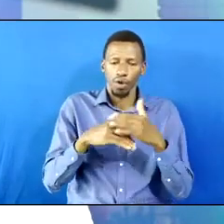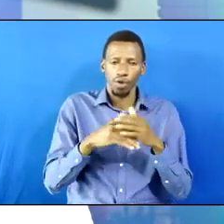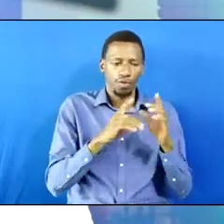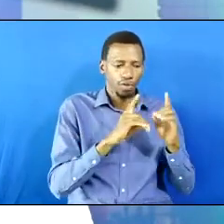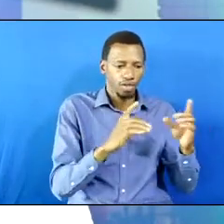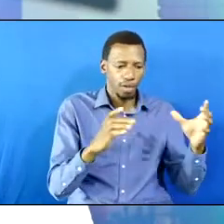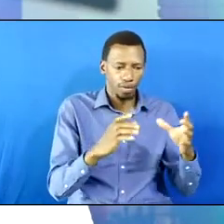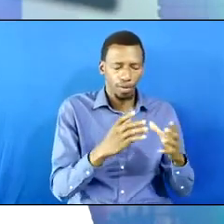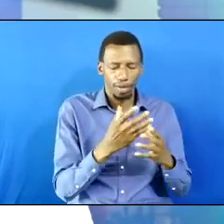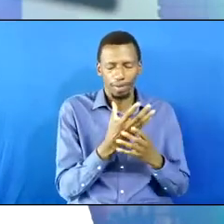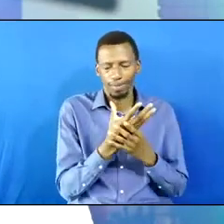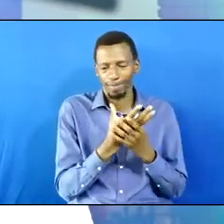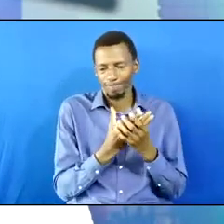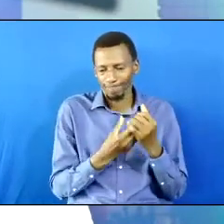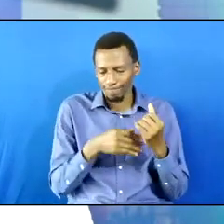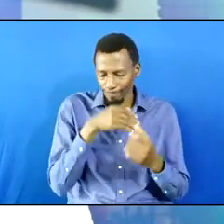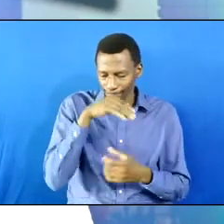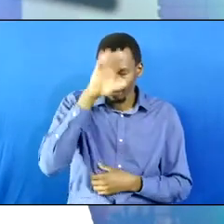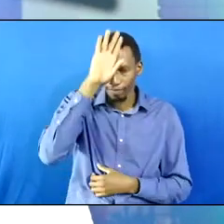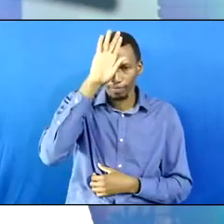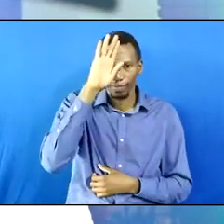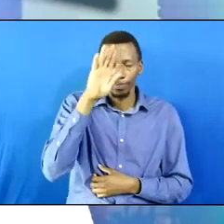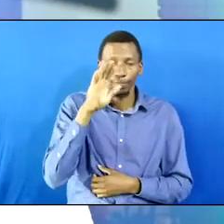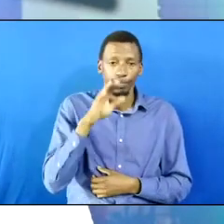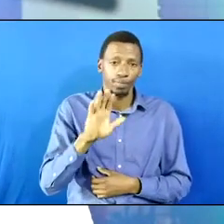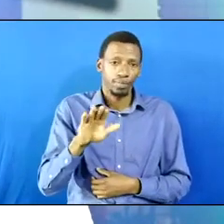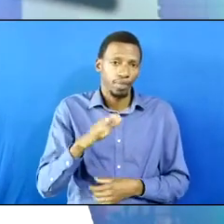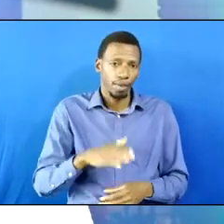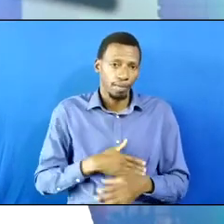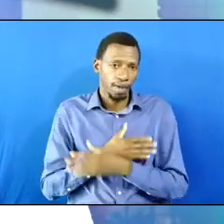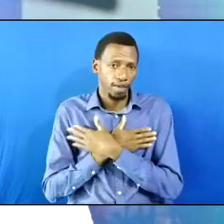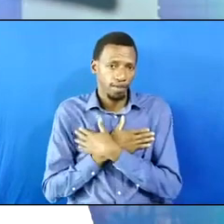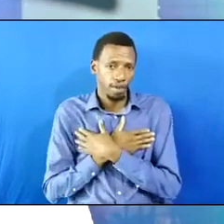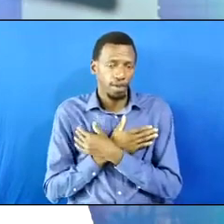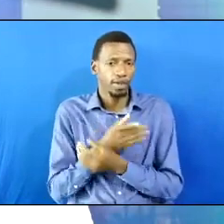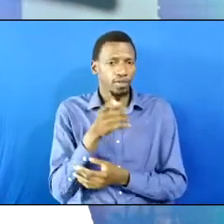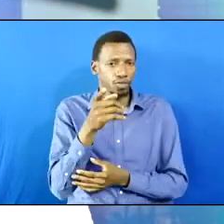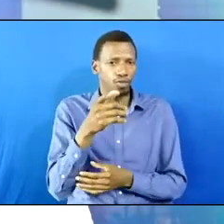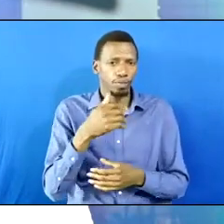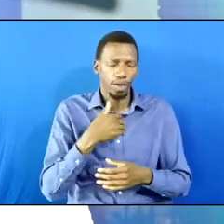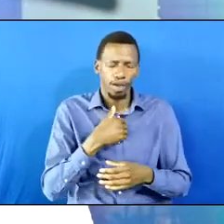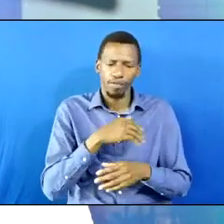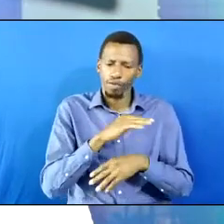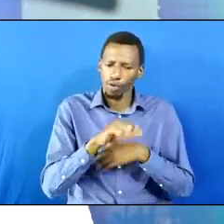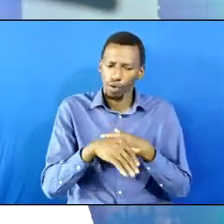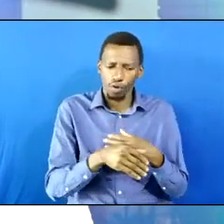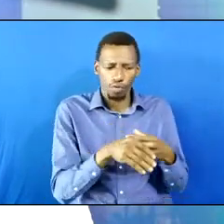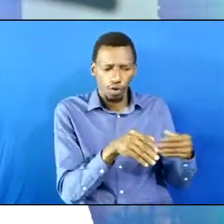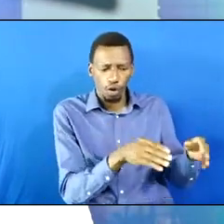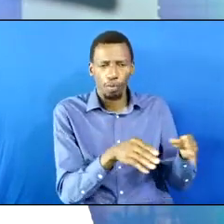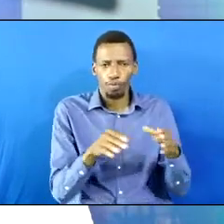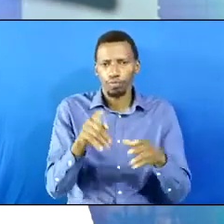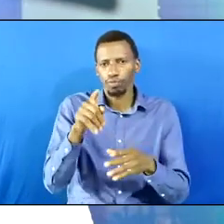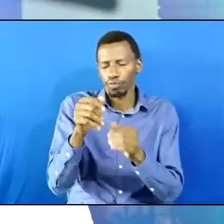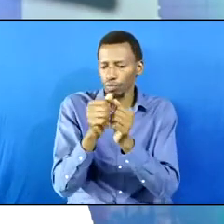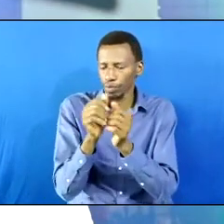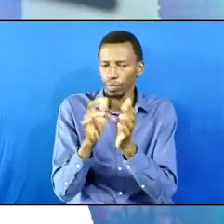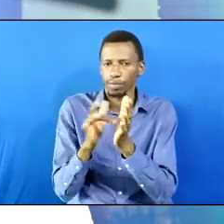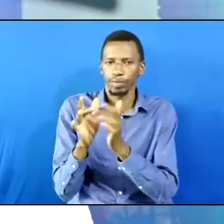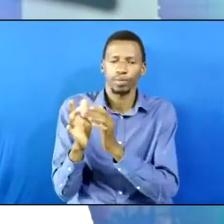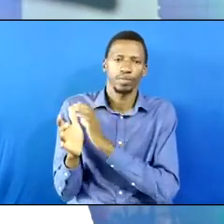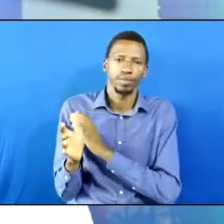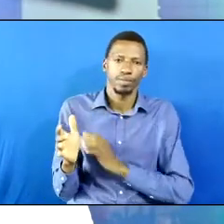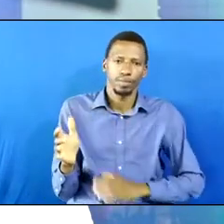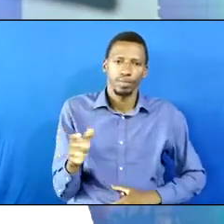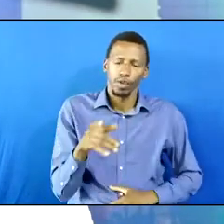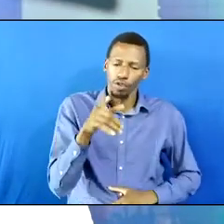friends, you see, we might have all privileges of being with Jesus Christ, of being members of